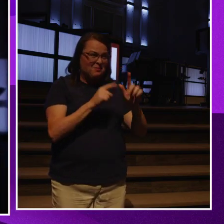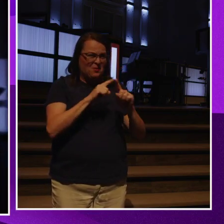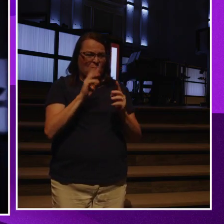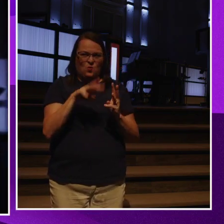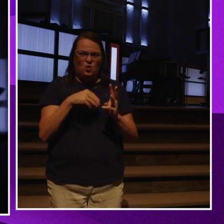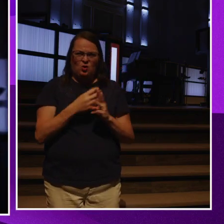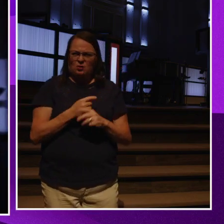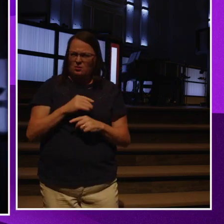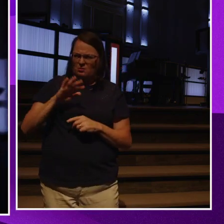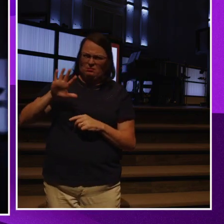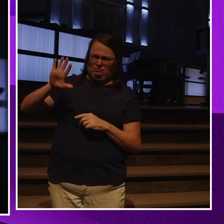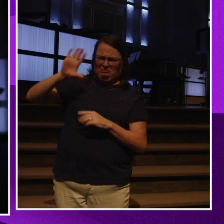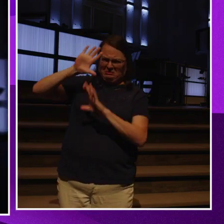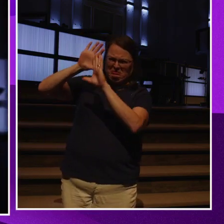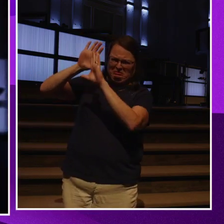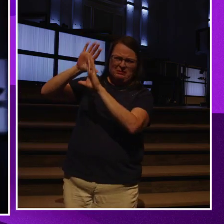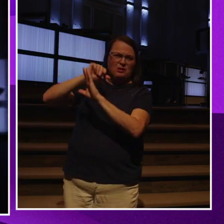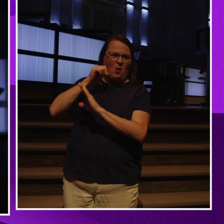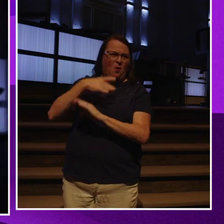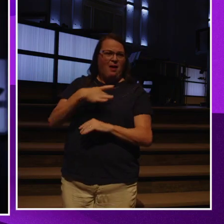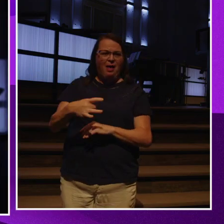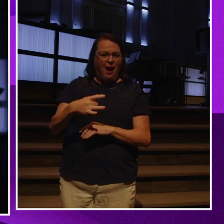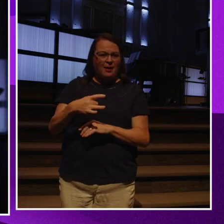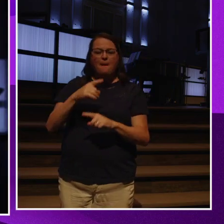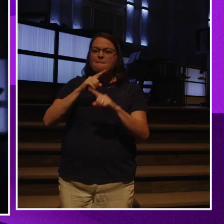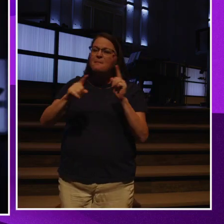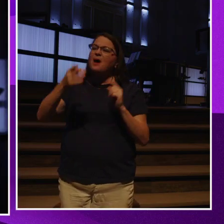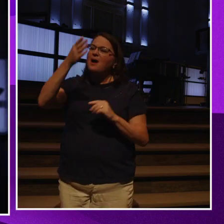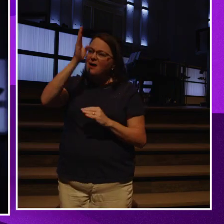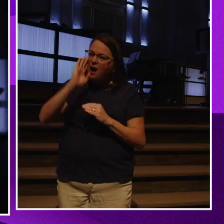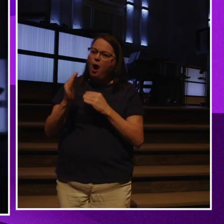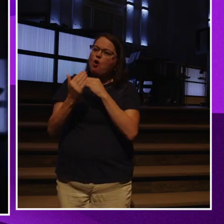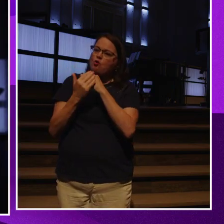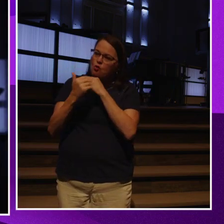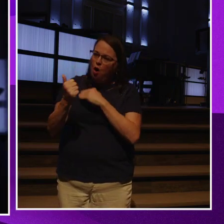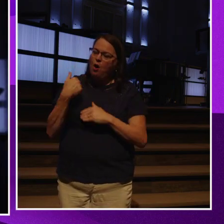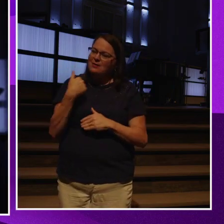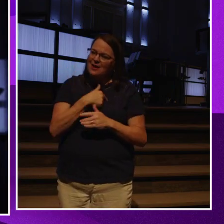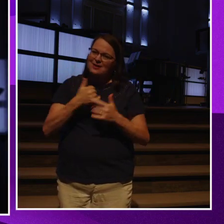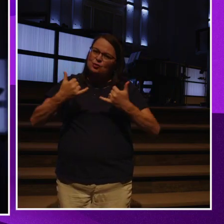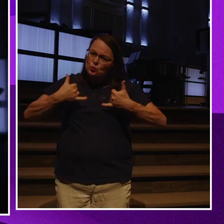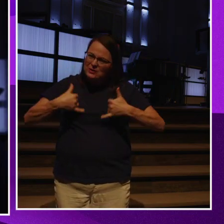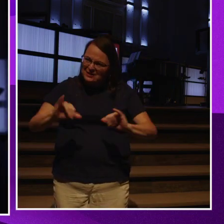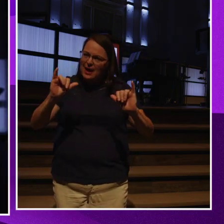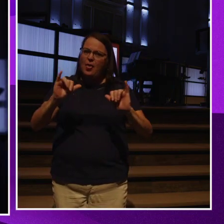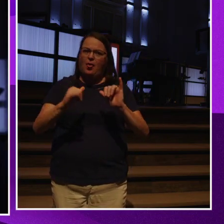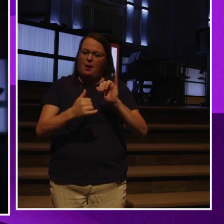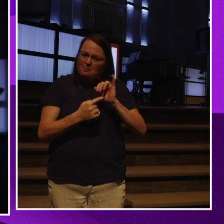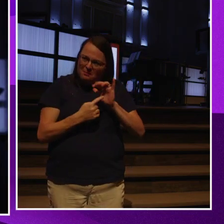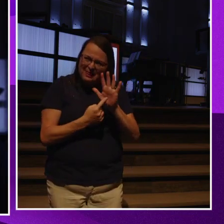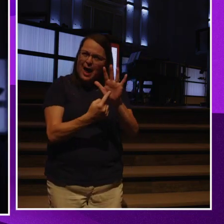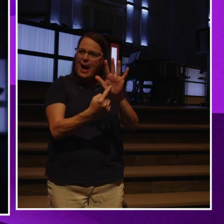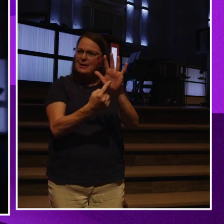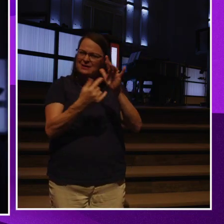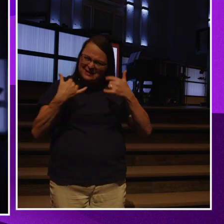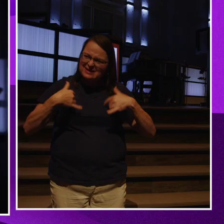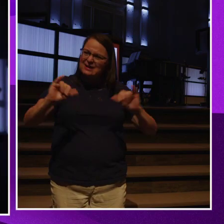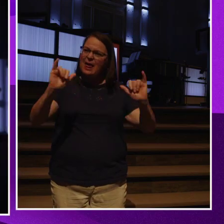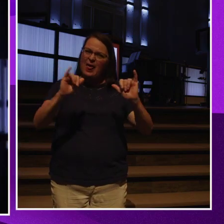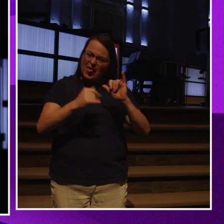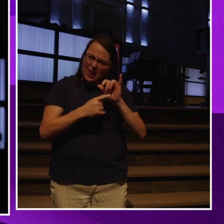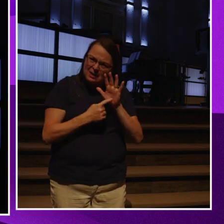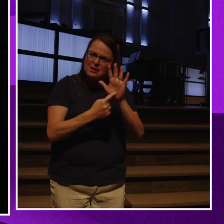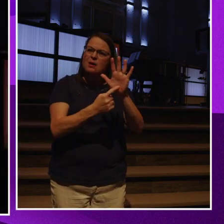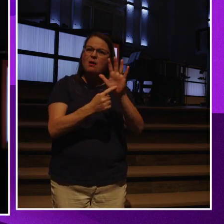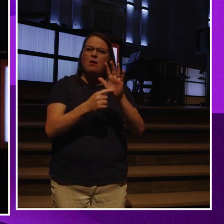that. But God calls us still to be light here, shining as light,